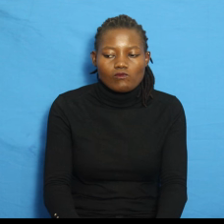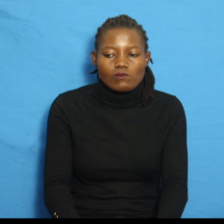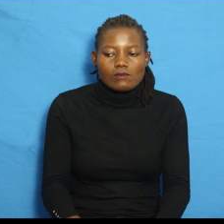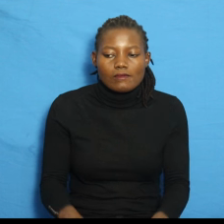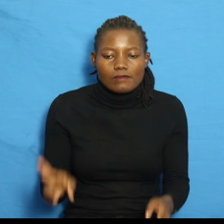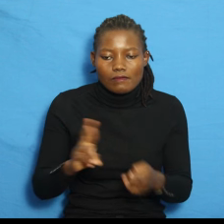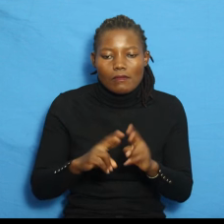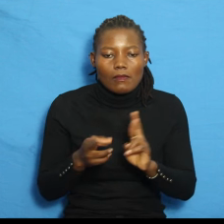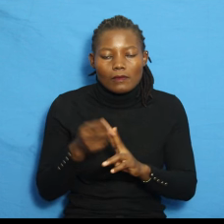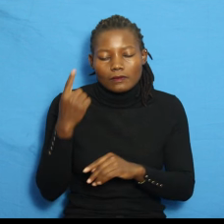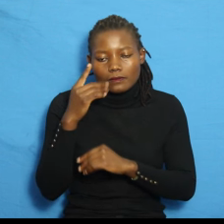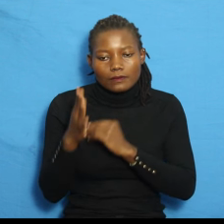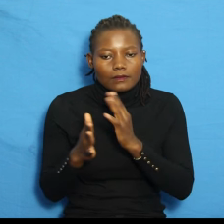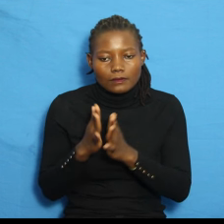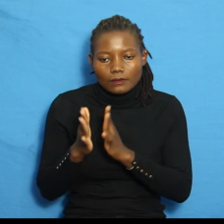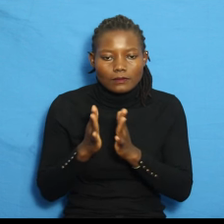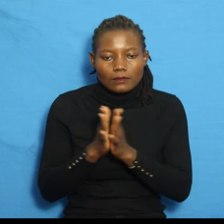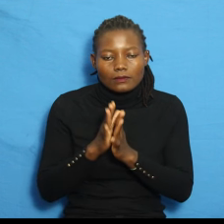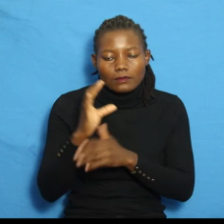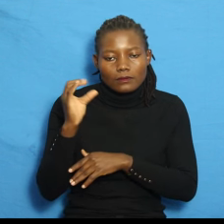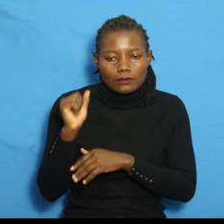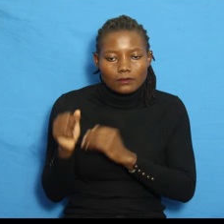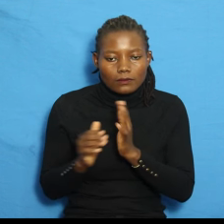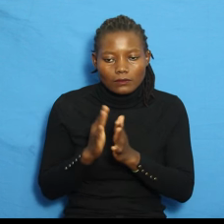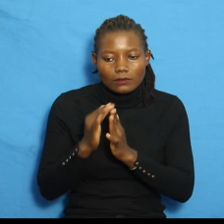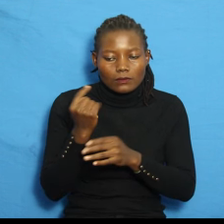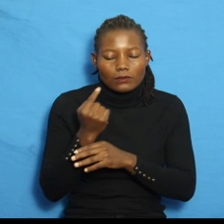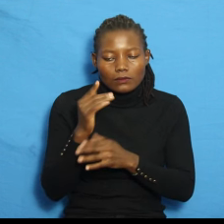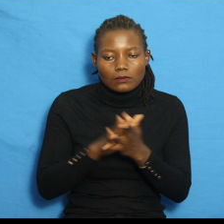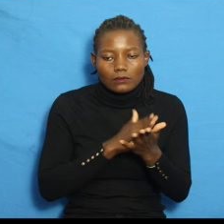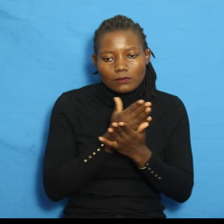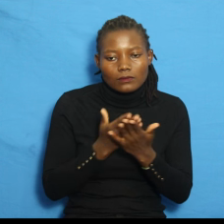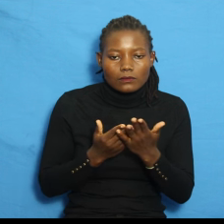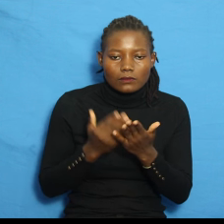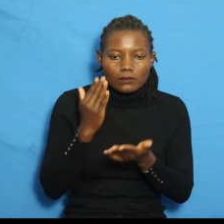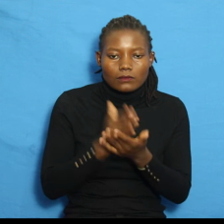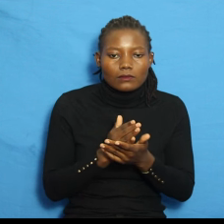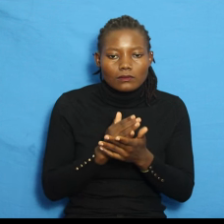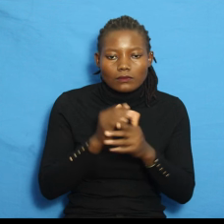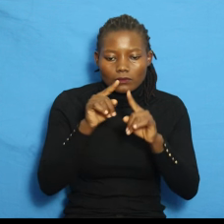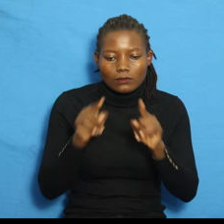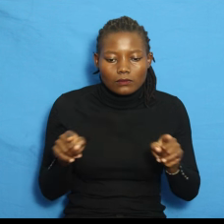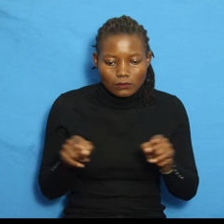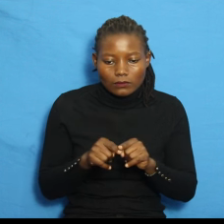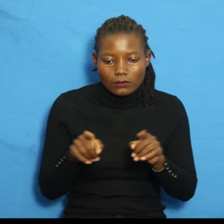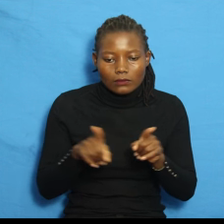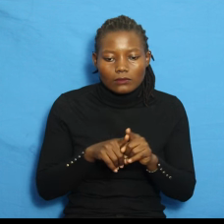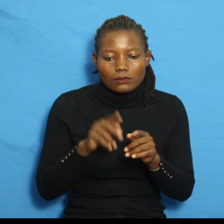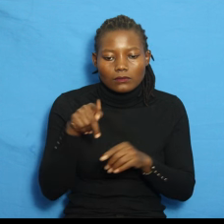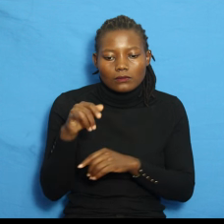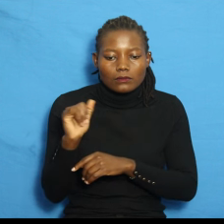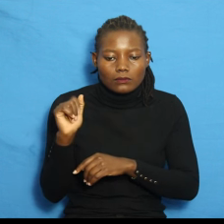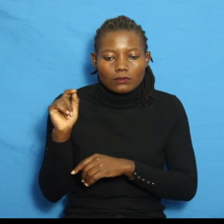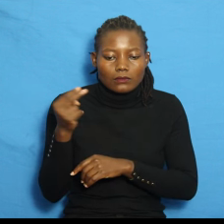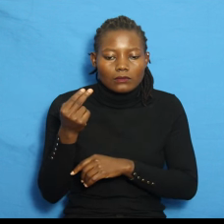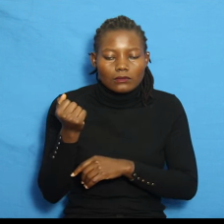the trigonometric relationships of sine, cosine, and tangent only apply to